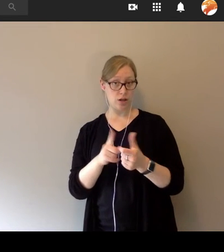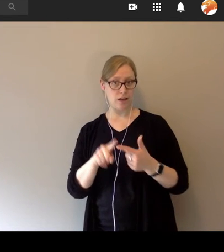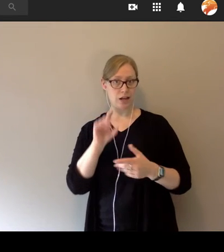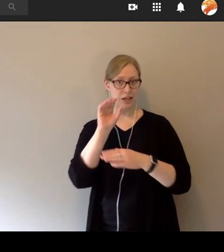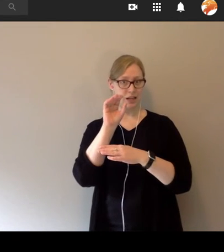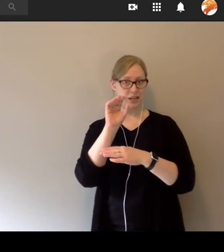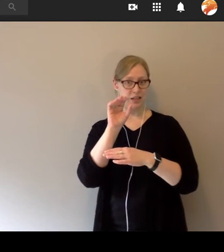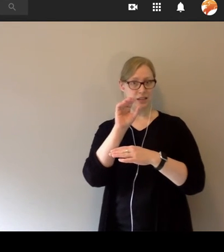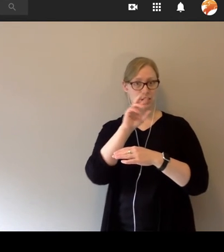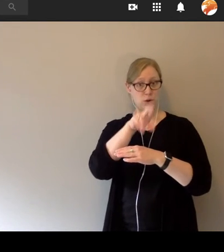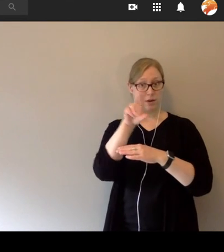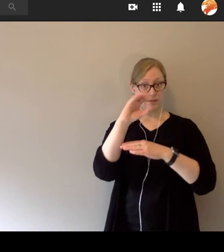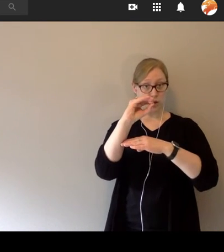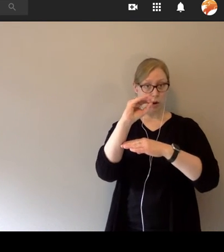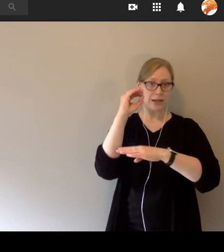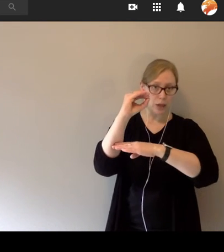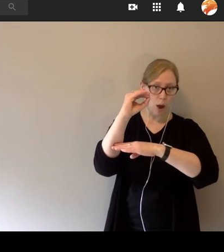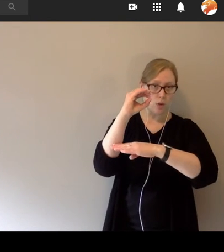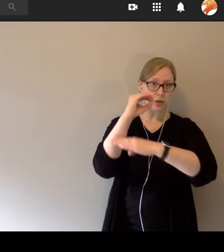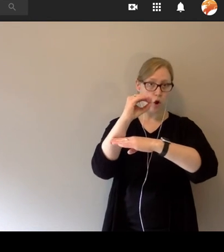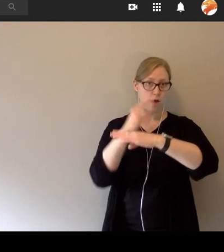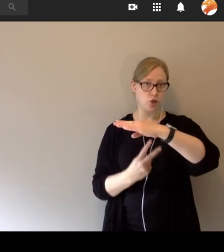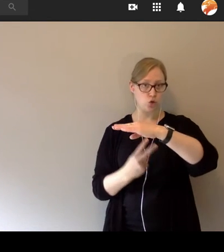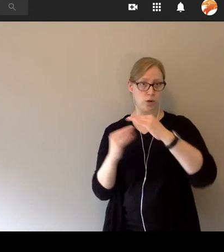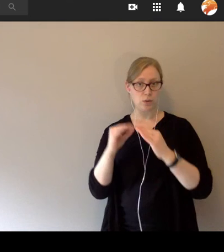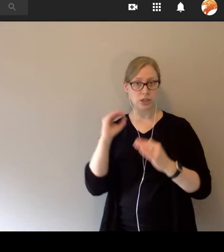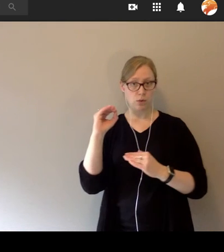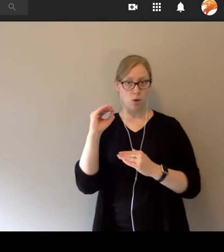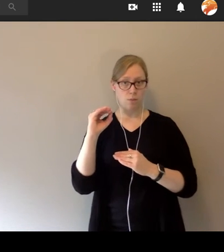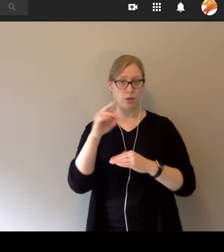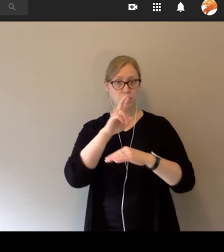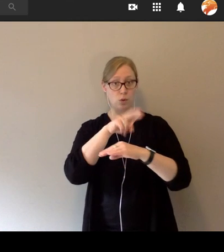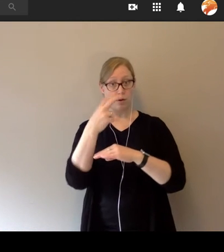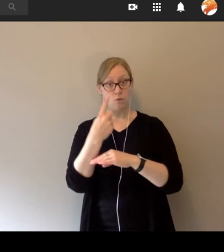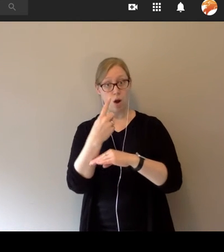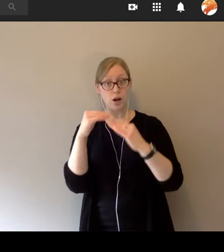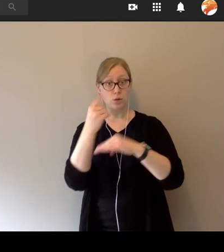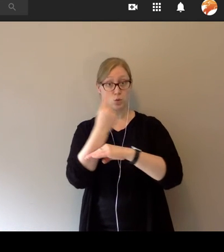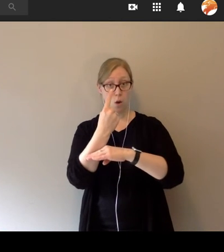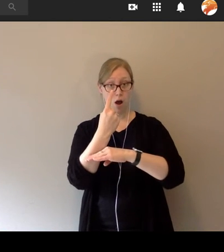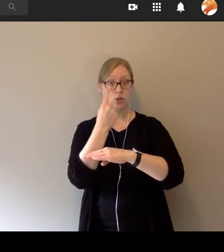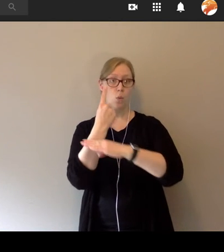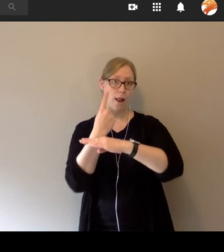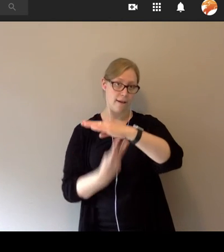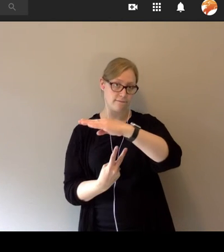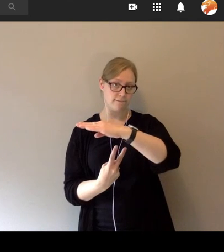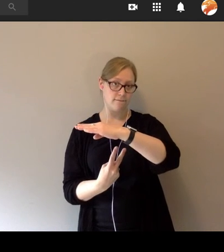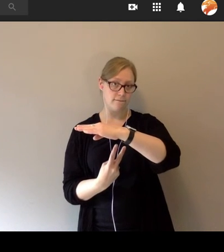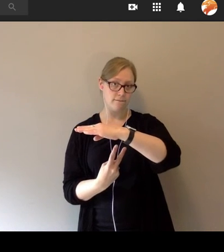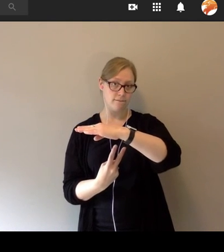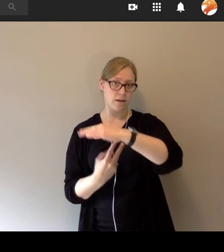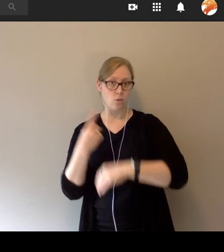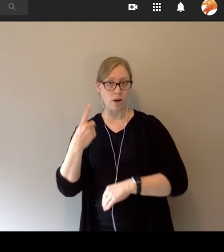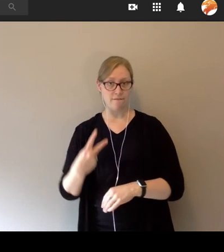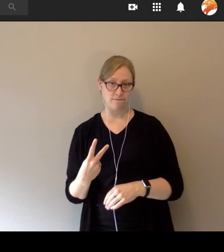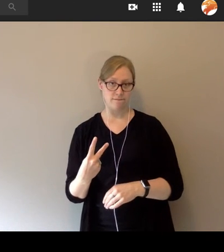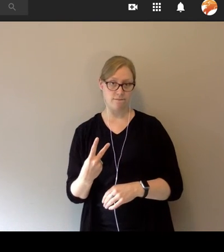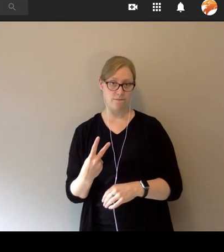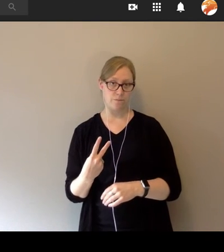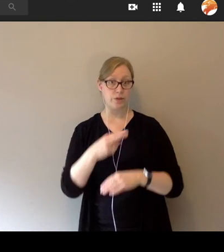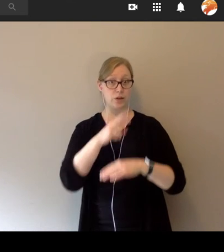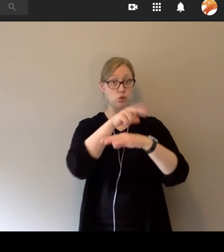0. So sine of 0 is 0. Square root of 1 is 1, so this is a half. So this will be a half. And square